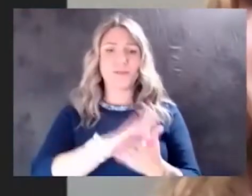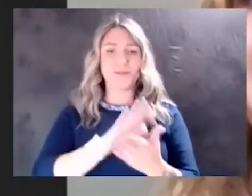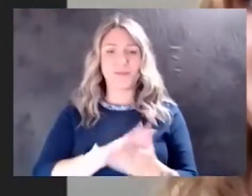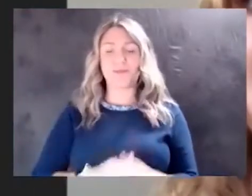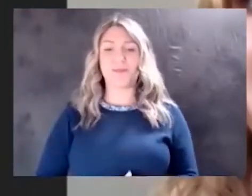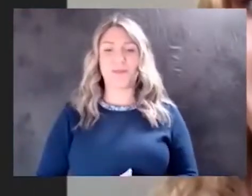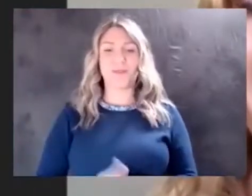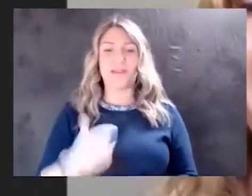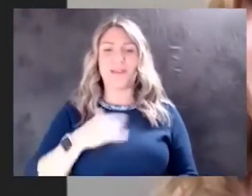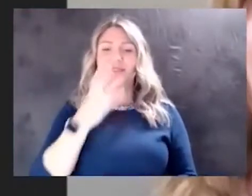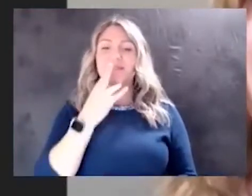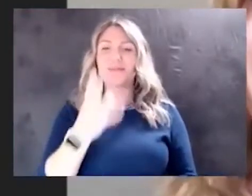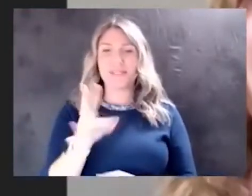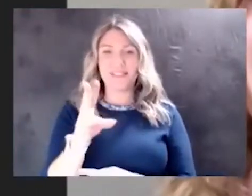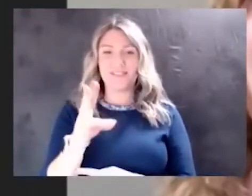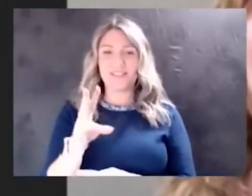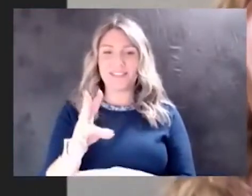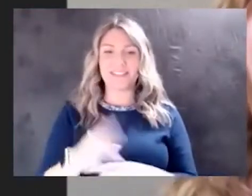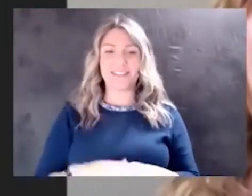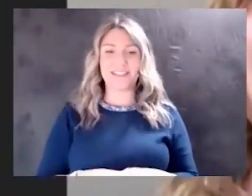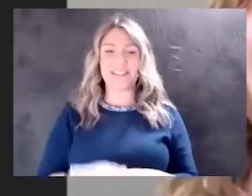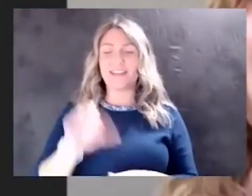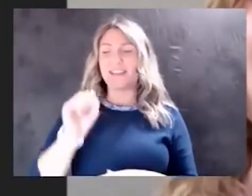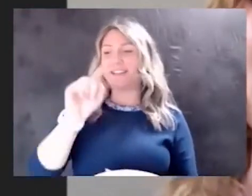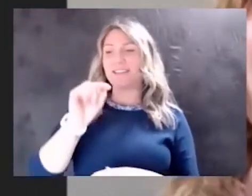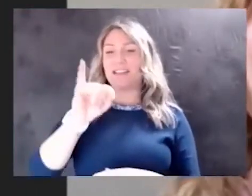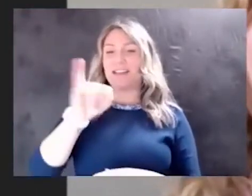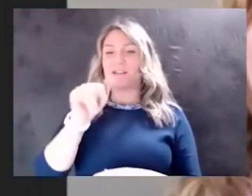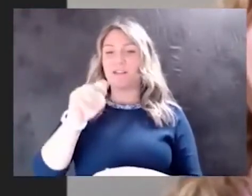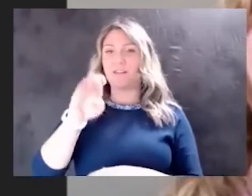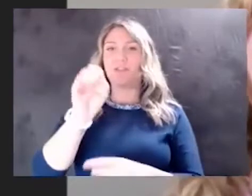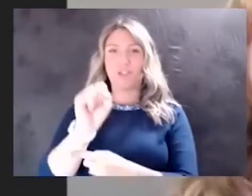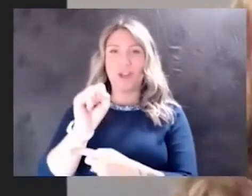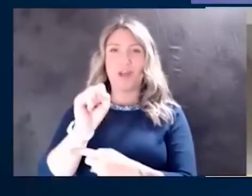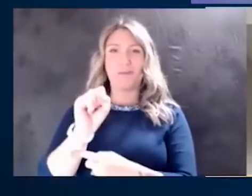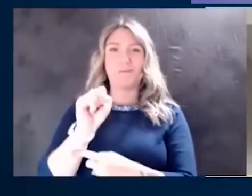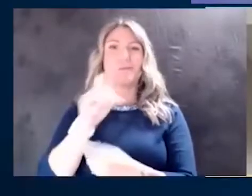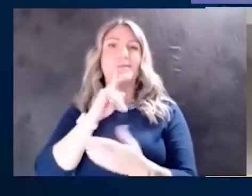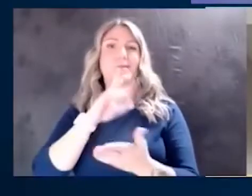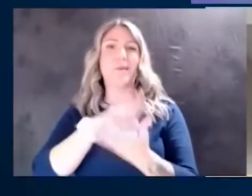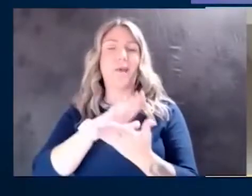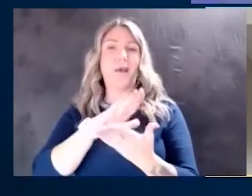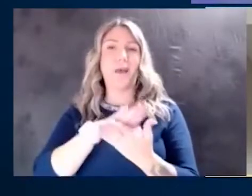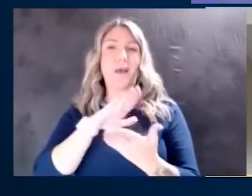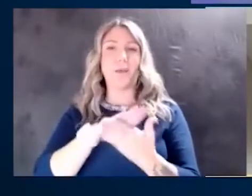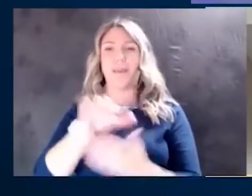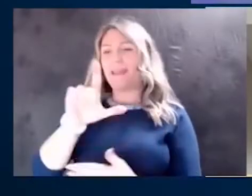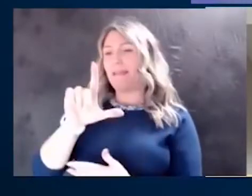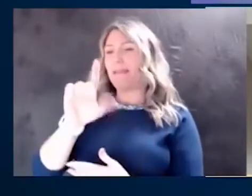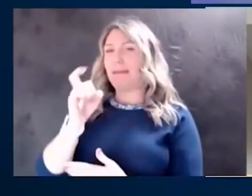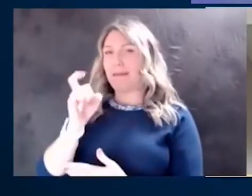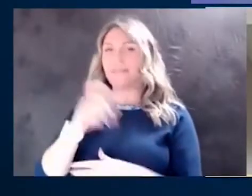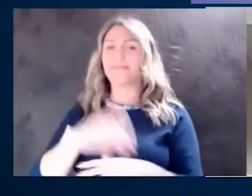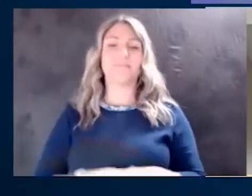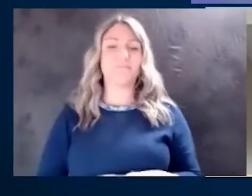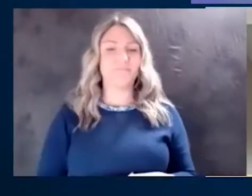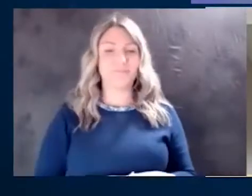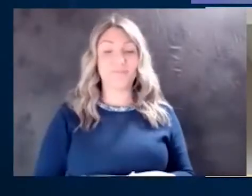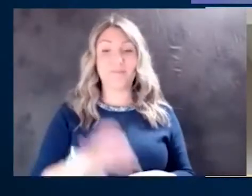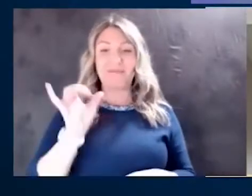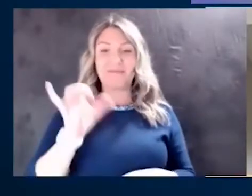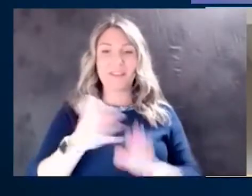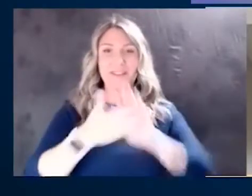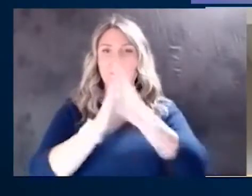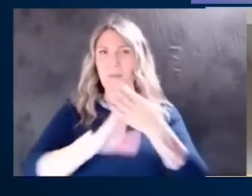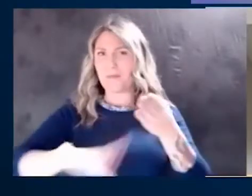I'm 17 and I go to St. James Academy in Lenexa. All right. So St. James has become this kind of soccer powerhouse and